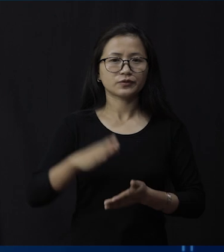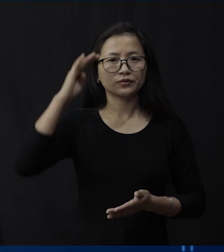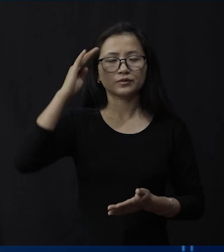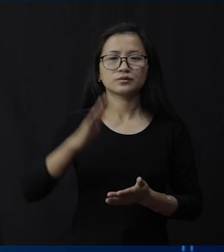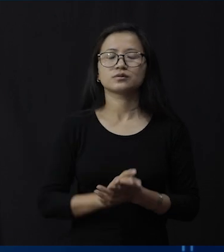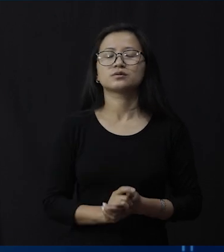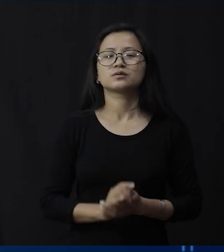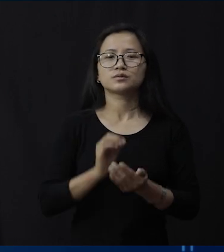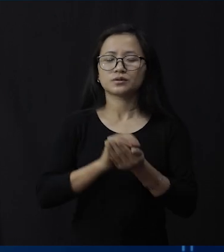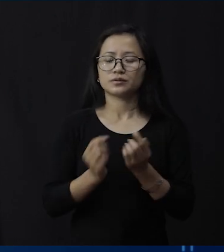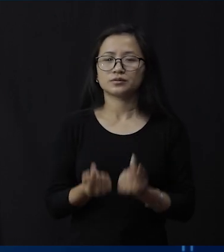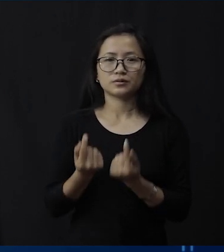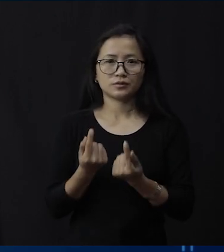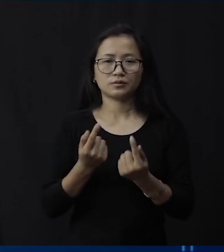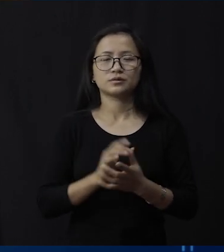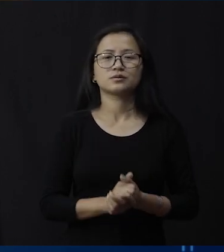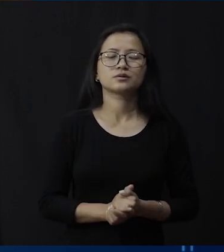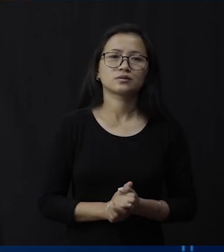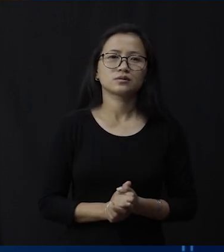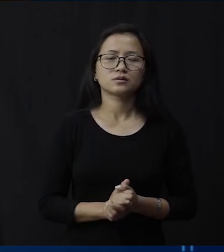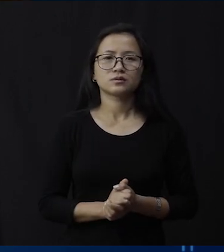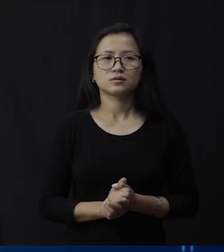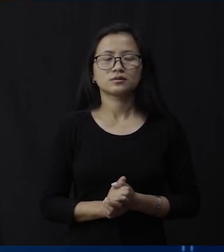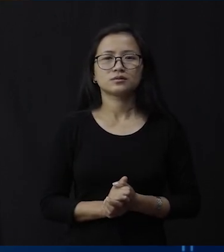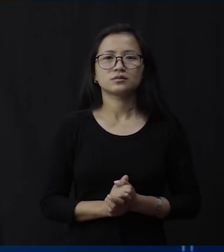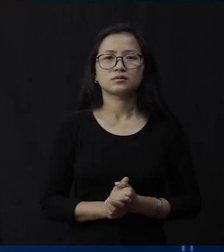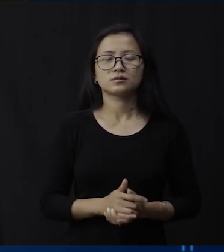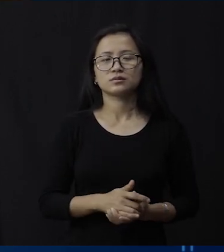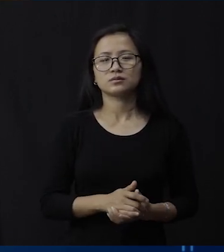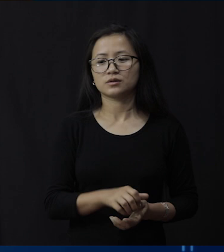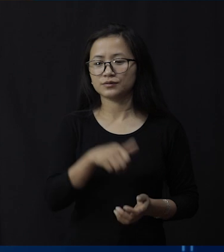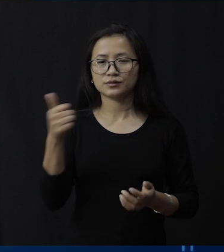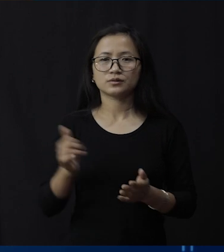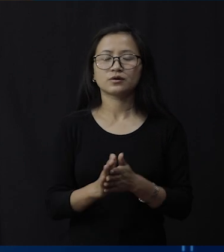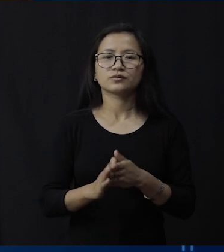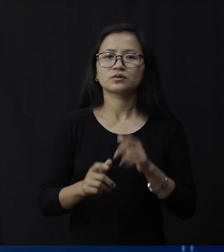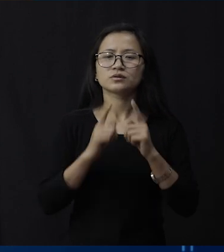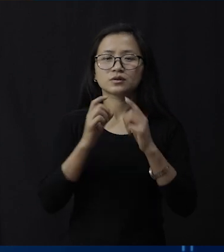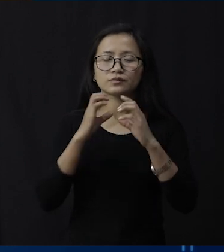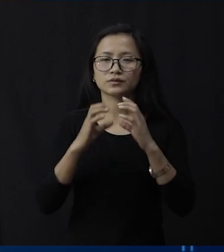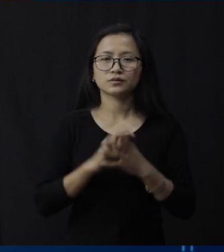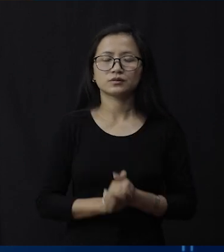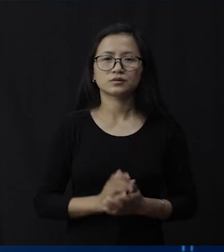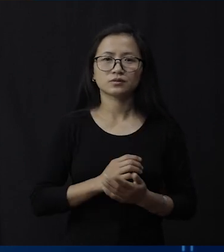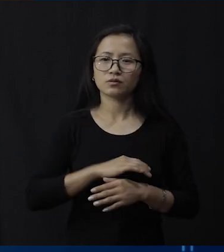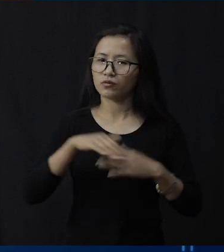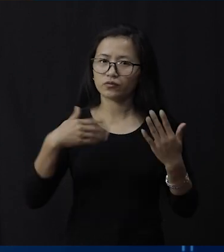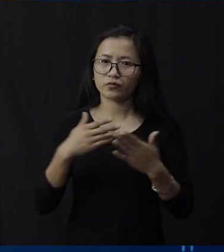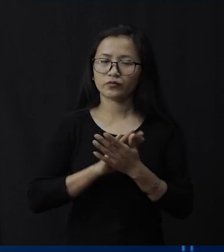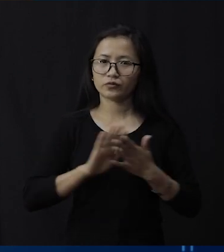and they maintain the situation, all right? Now, after all this conversation was over,